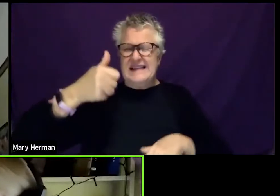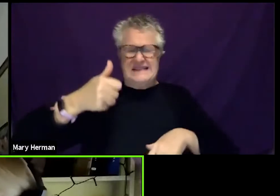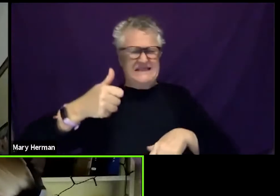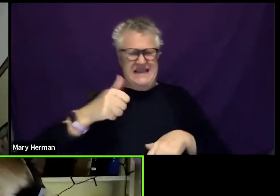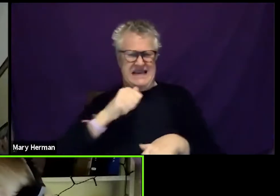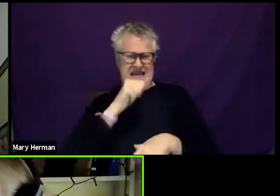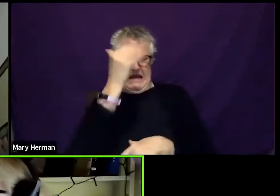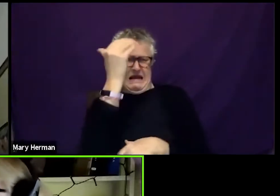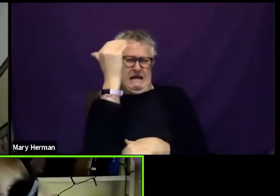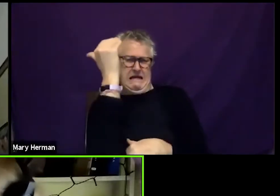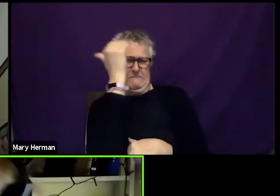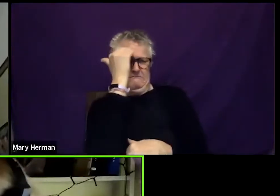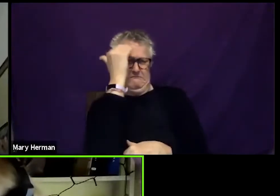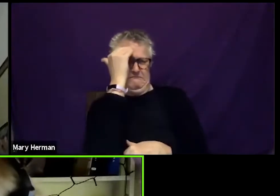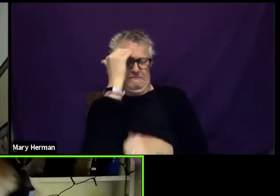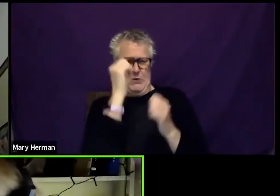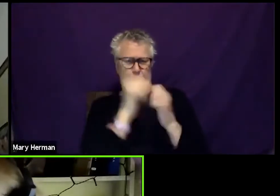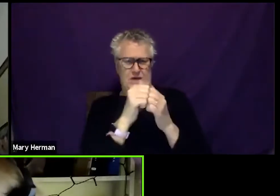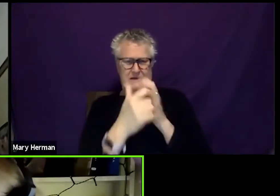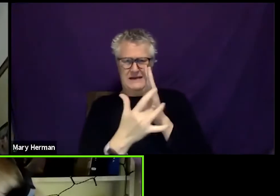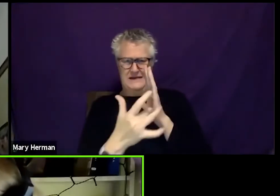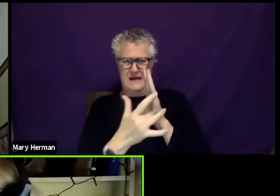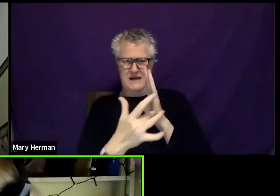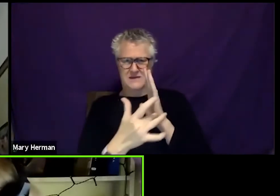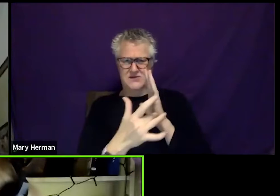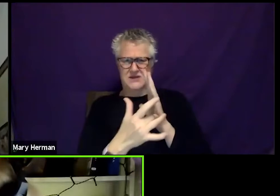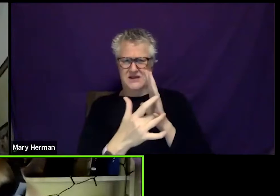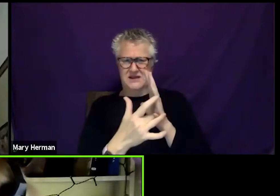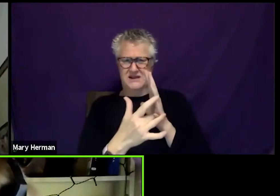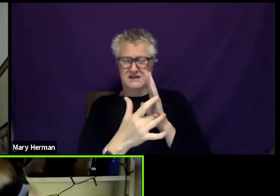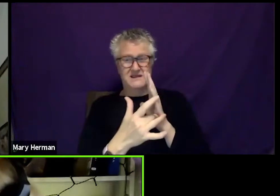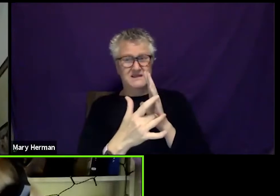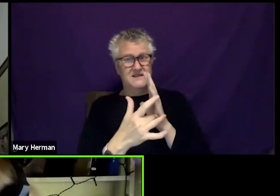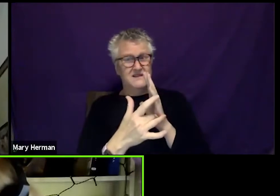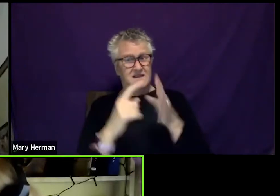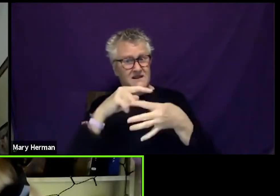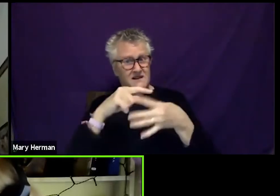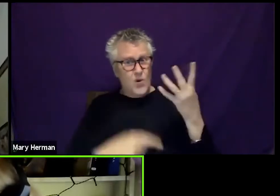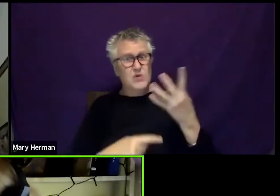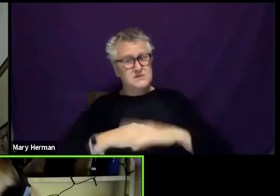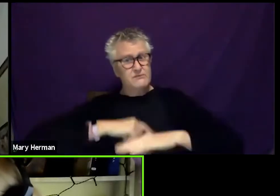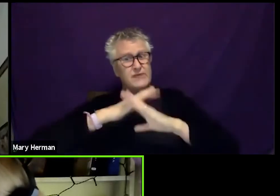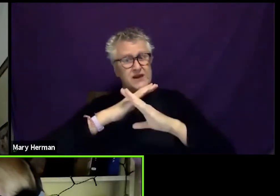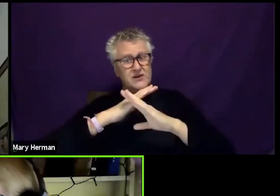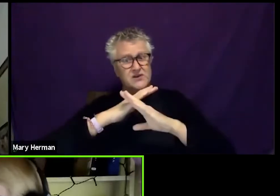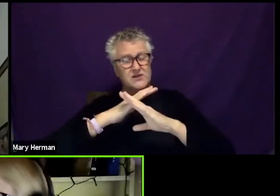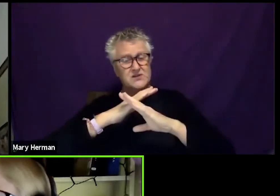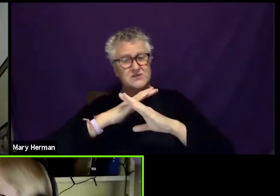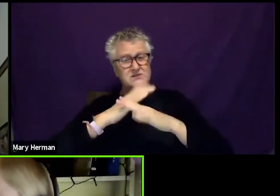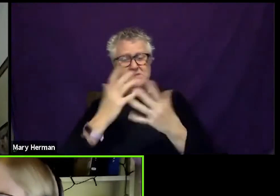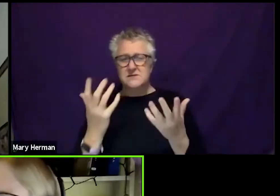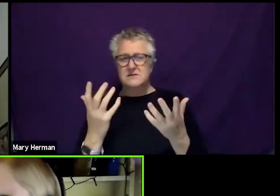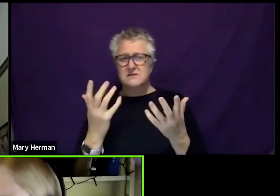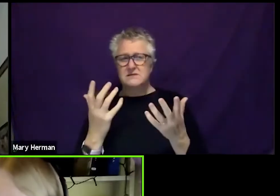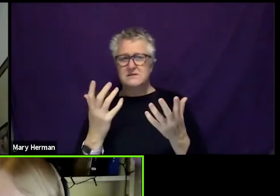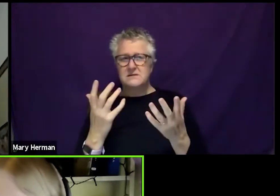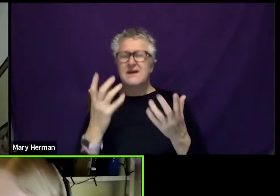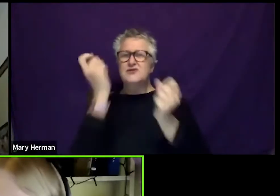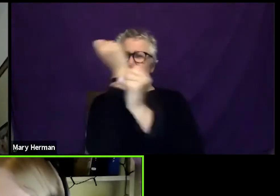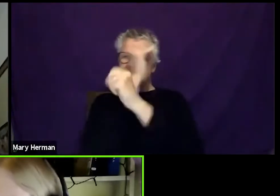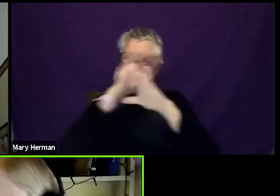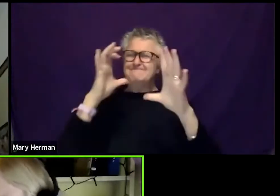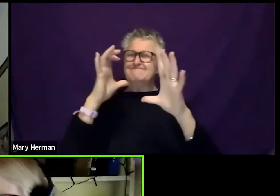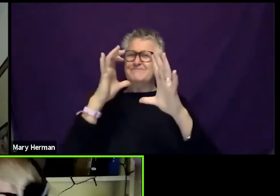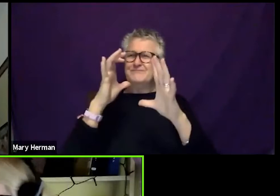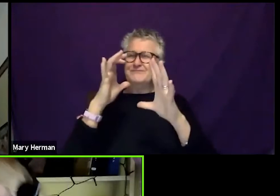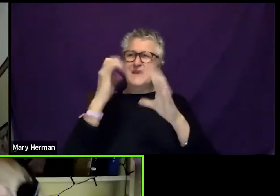know, barriers to participation? And, you know, thinking of ways to have events that are inclusive for